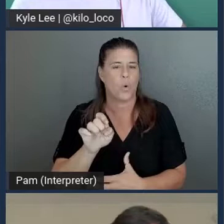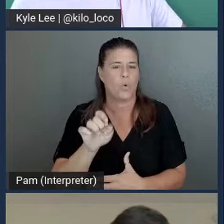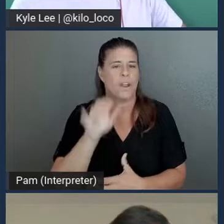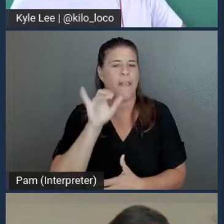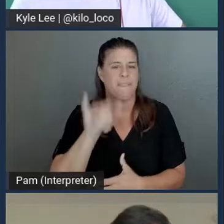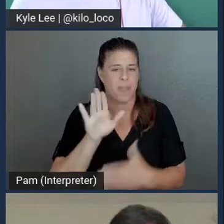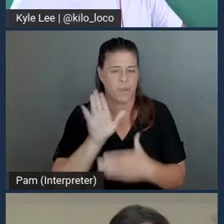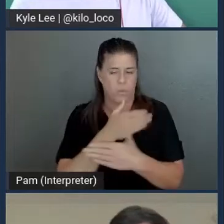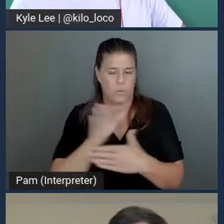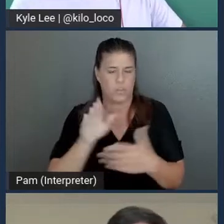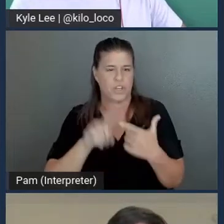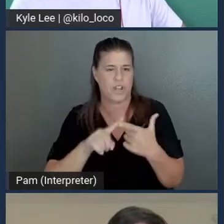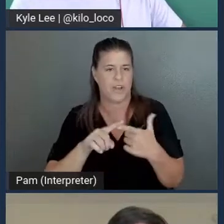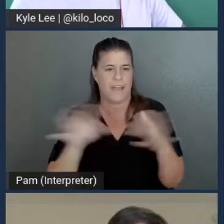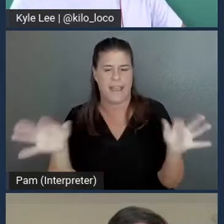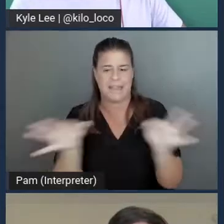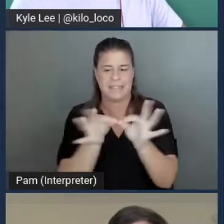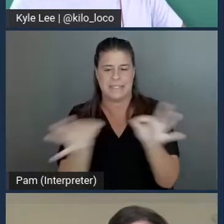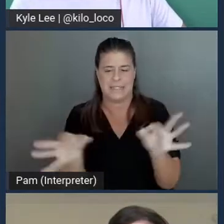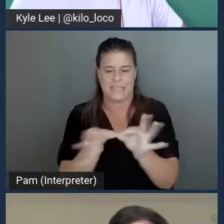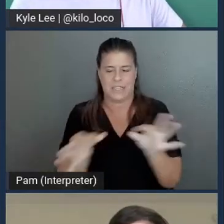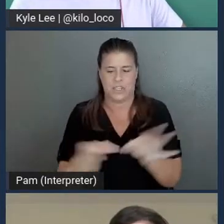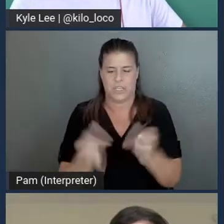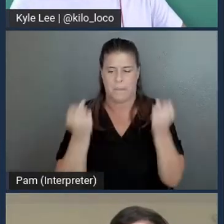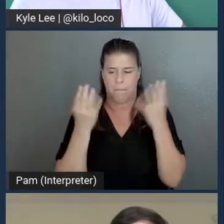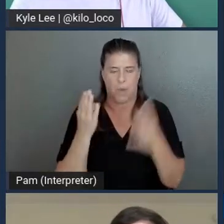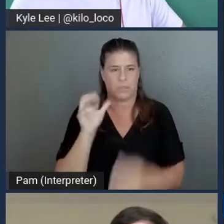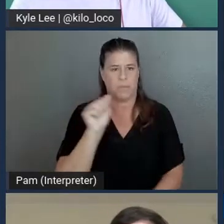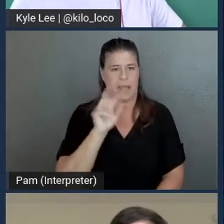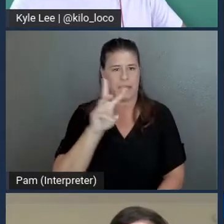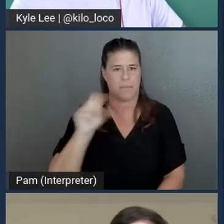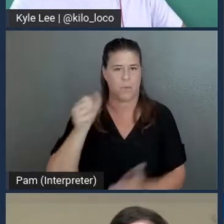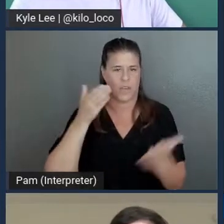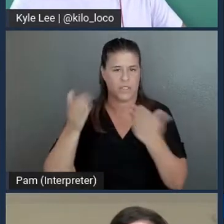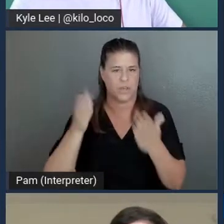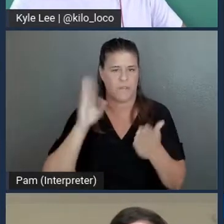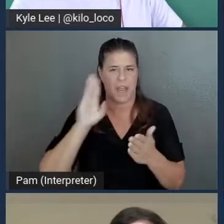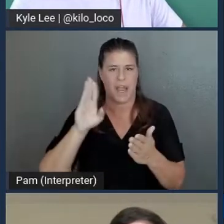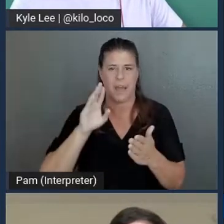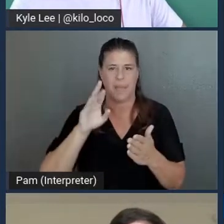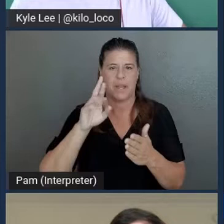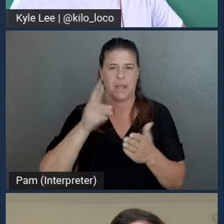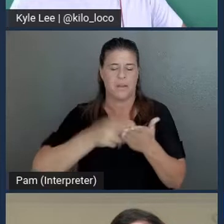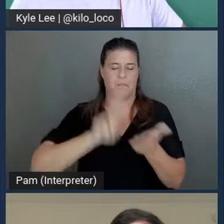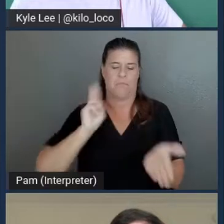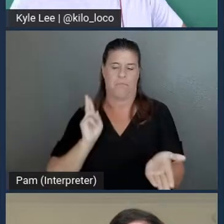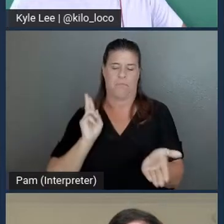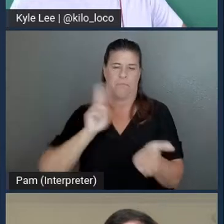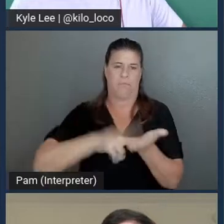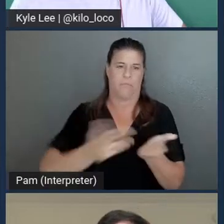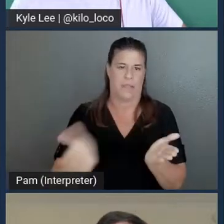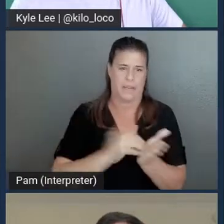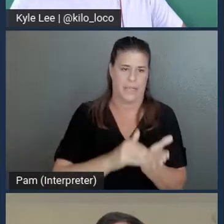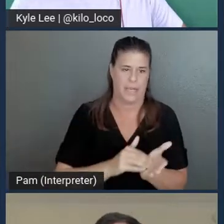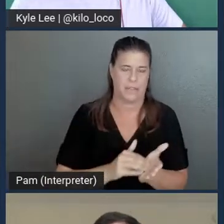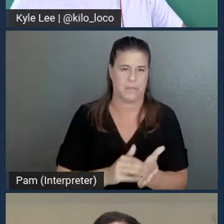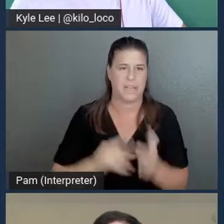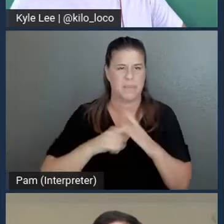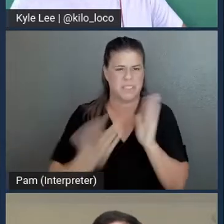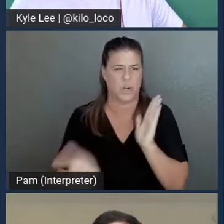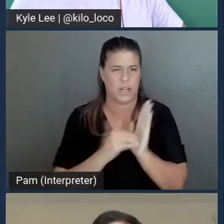gonna share, and it stitches together multiple AWS services. I'm actually gonna just relog into this. To start it